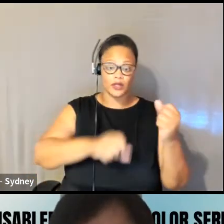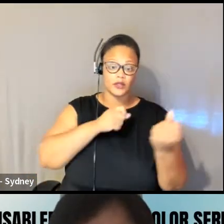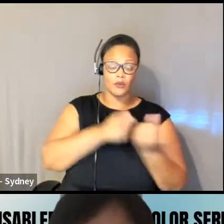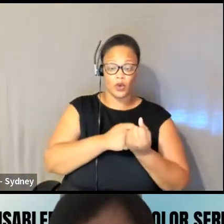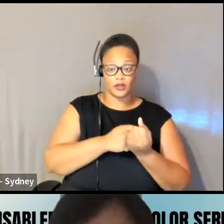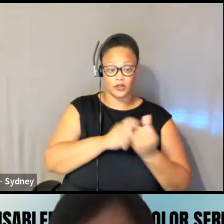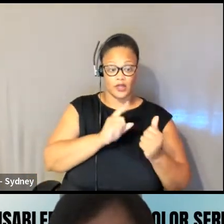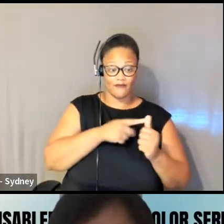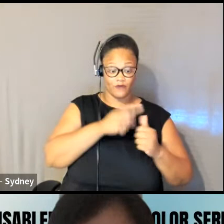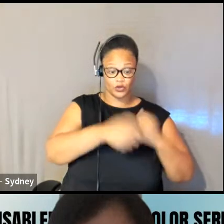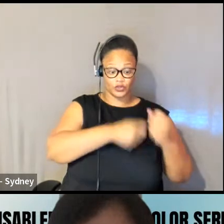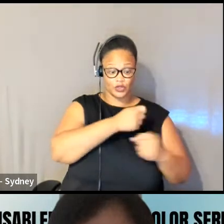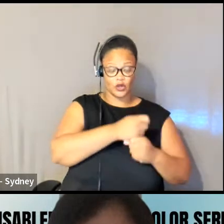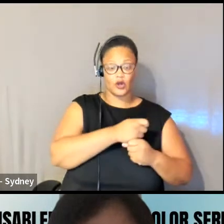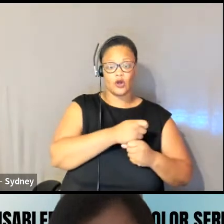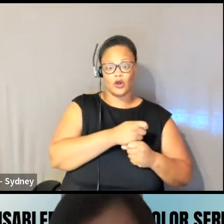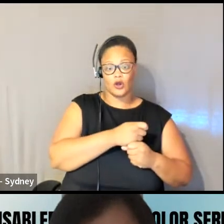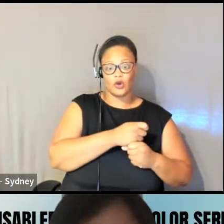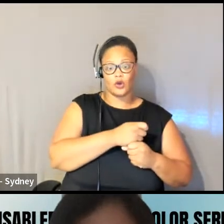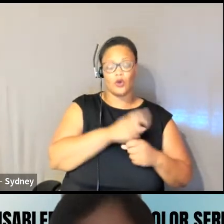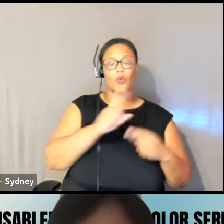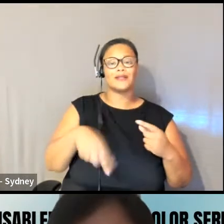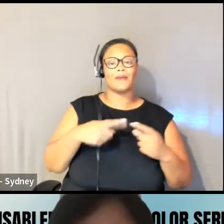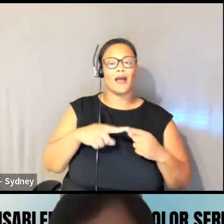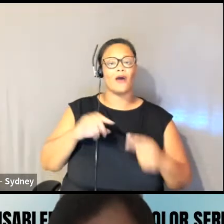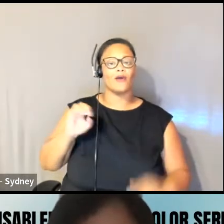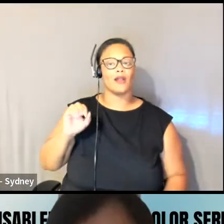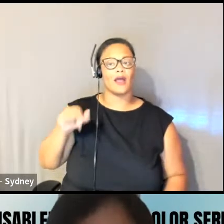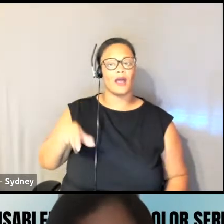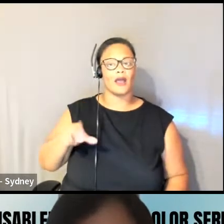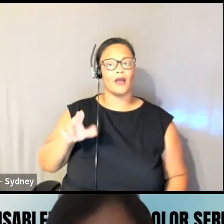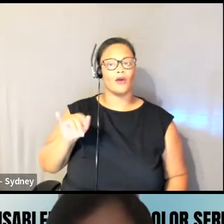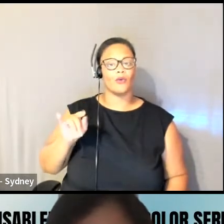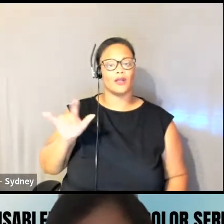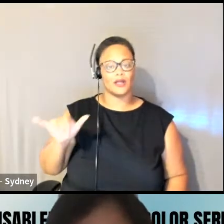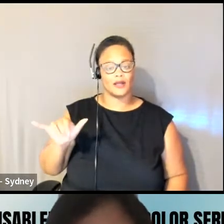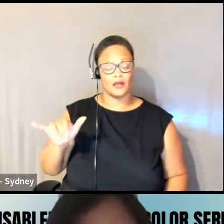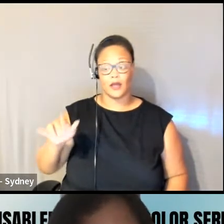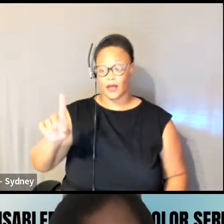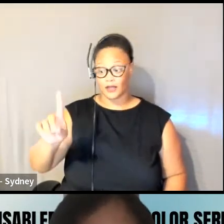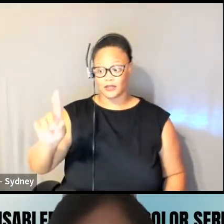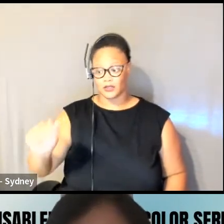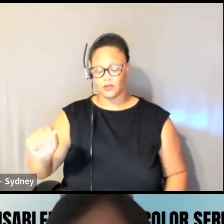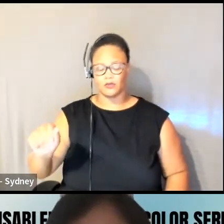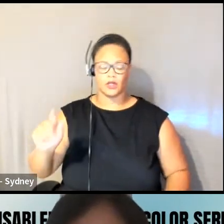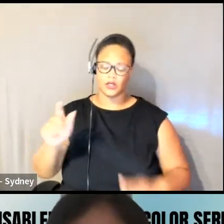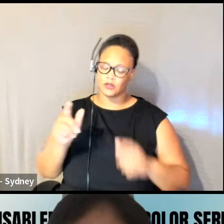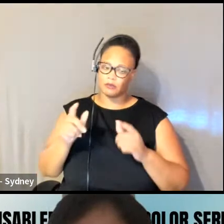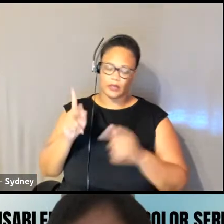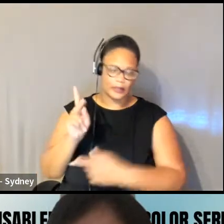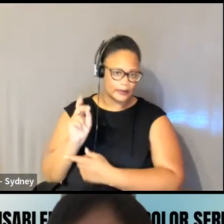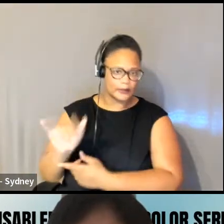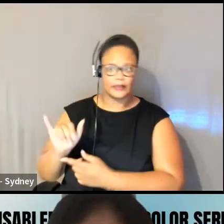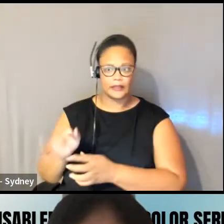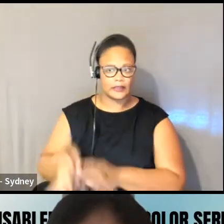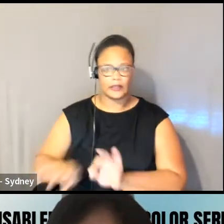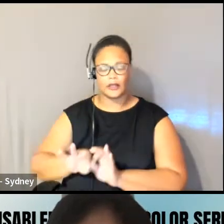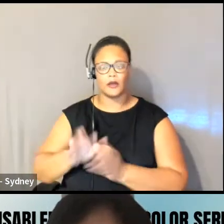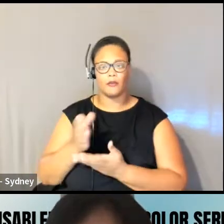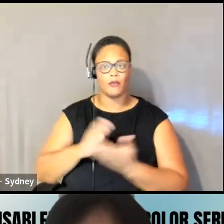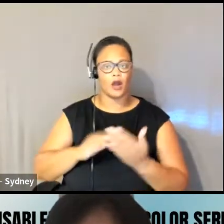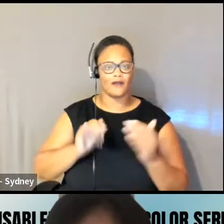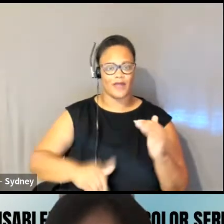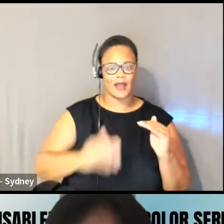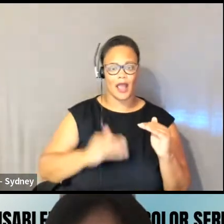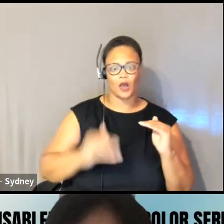year was an equity agenda, and disability has been a key part of that equity. And my own work